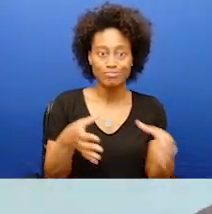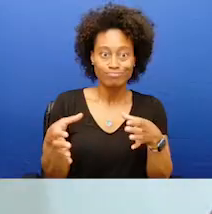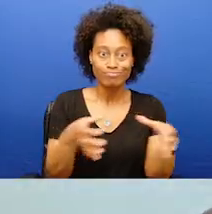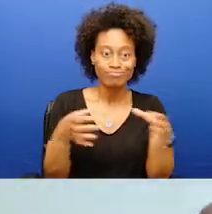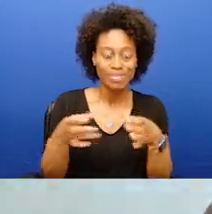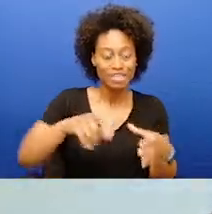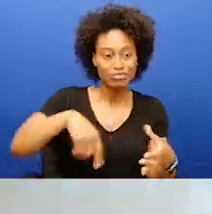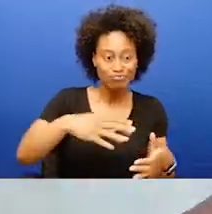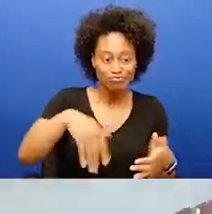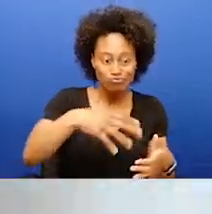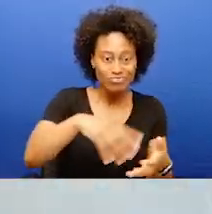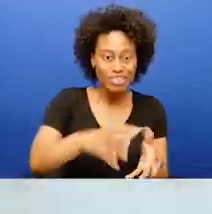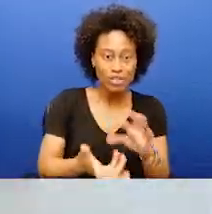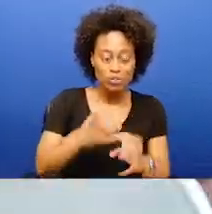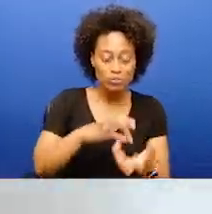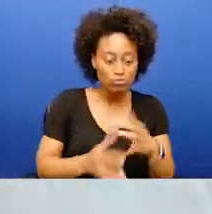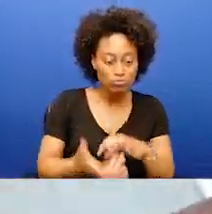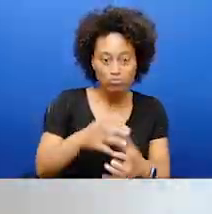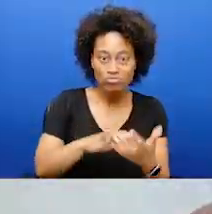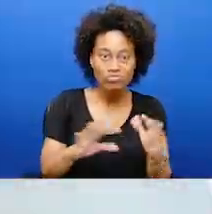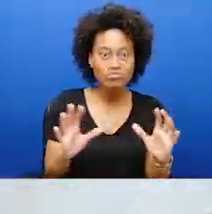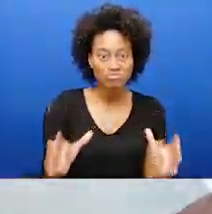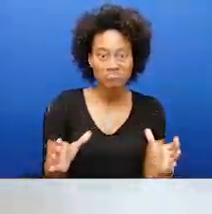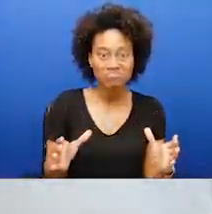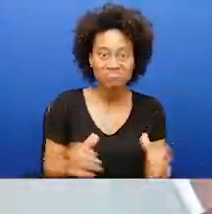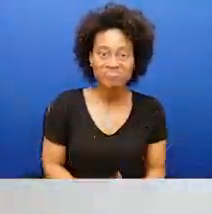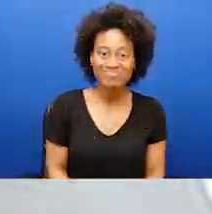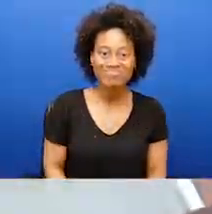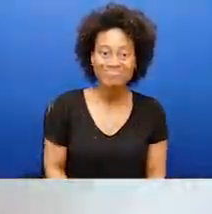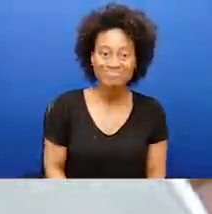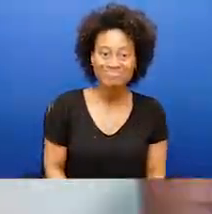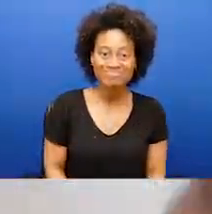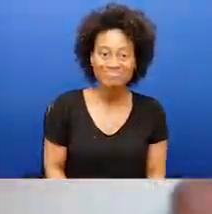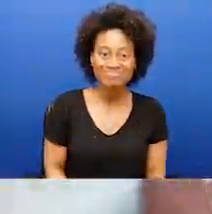Stir that around so that everything is well coated.